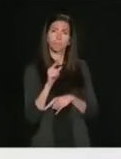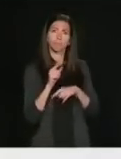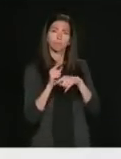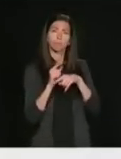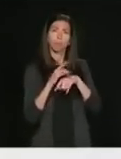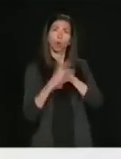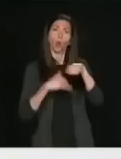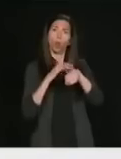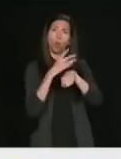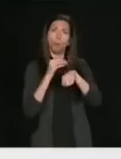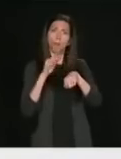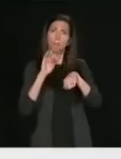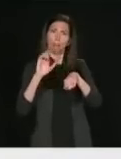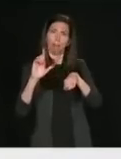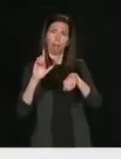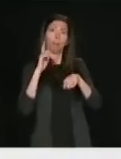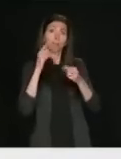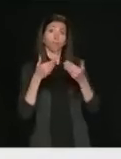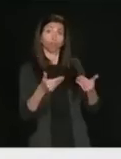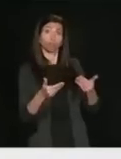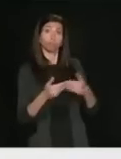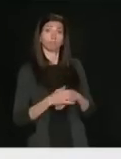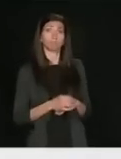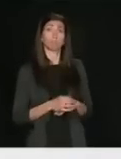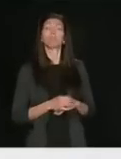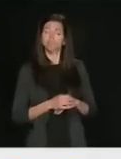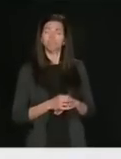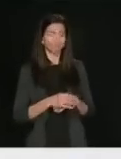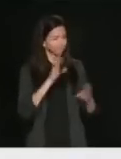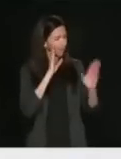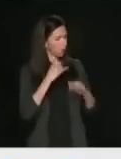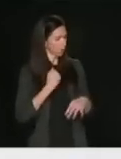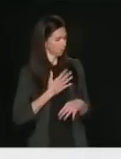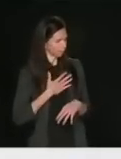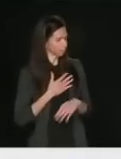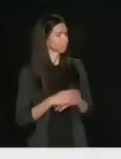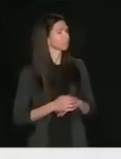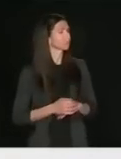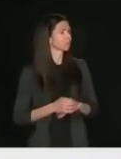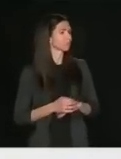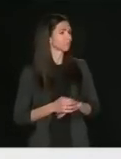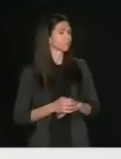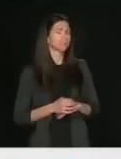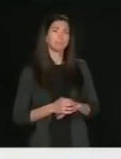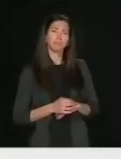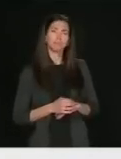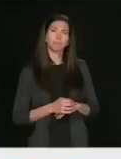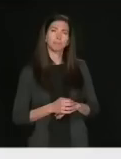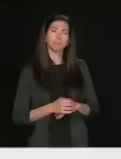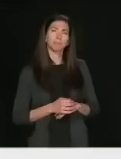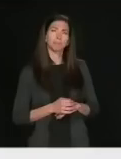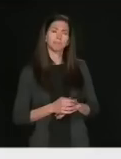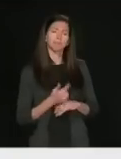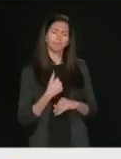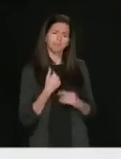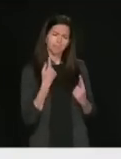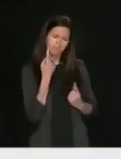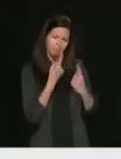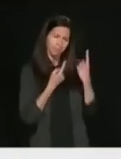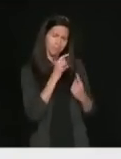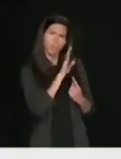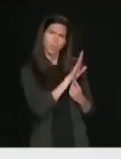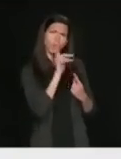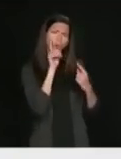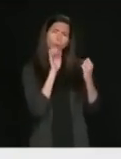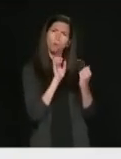open. Hi, Prime Minister. Thank you. I'm wondering if you can tell us what your approach is going to be on